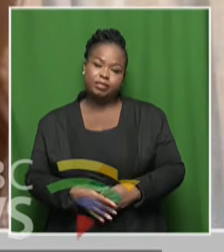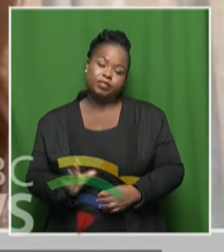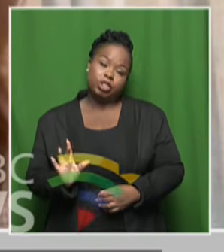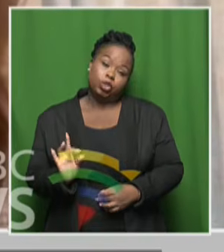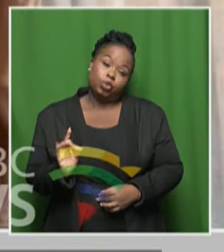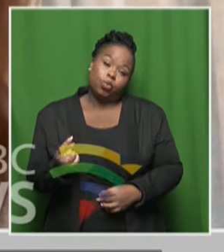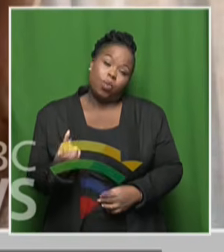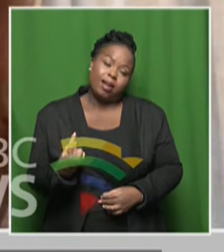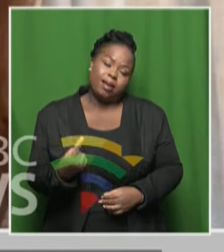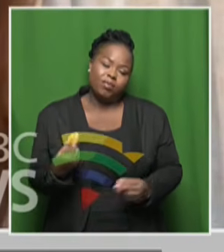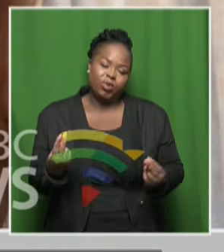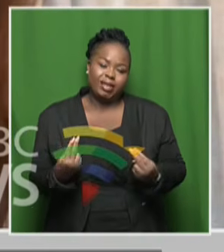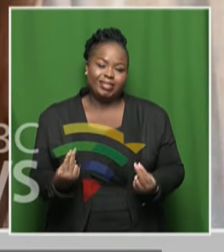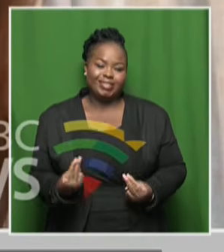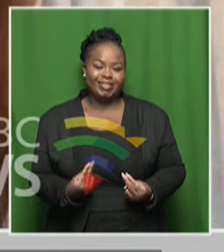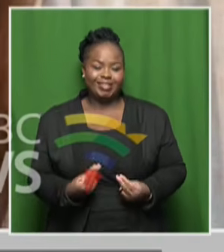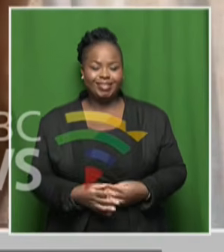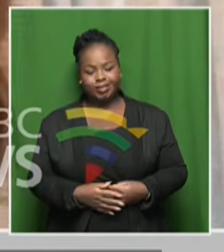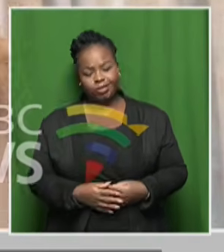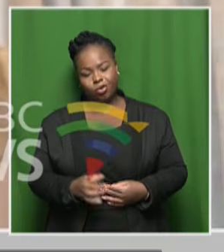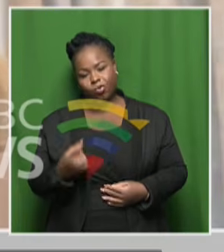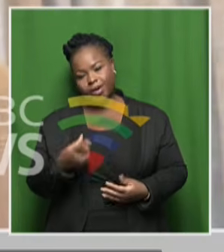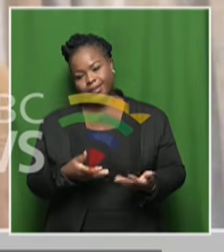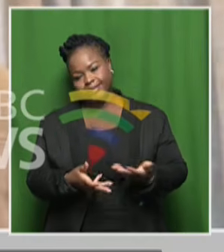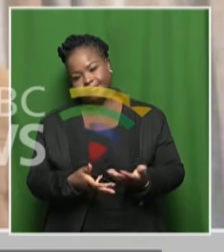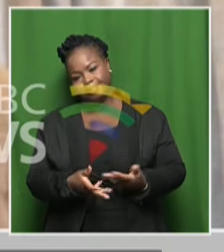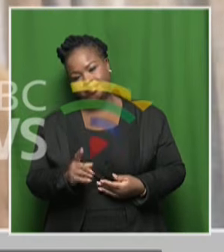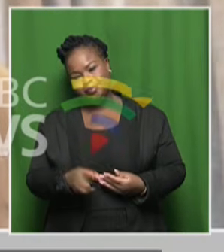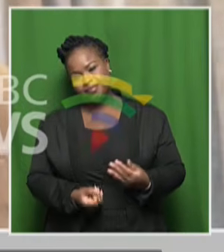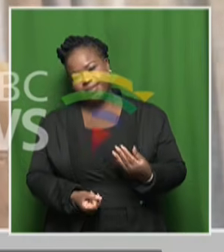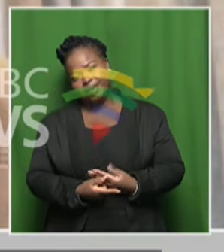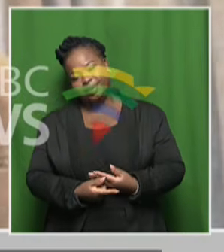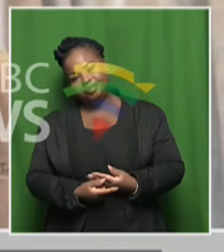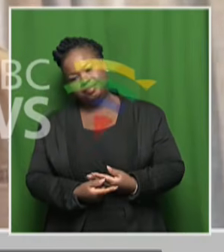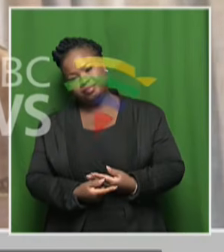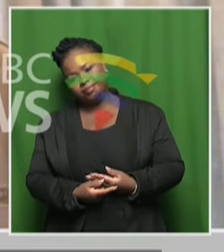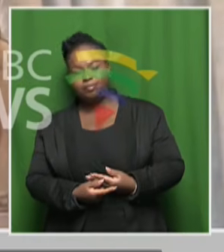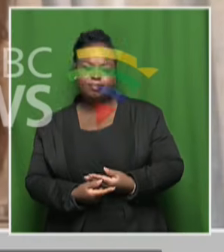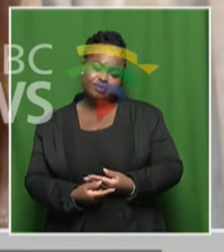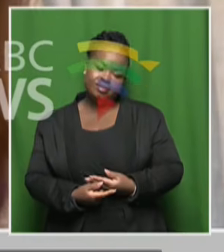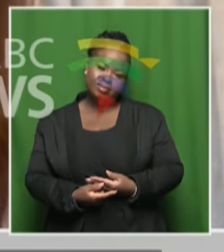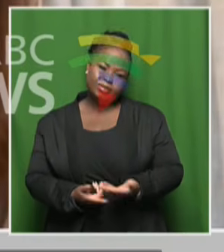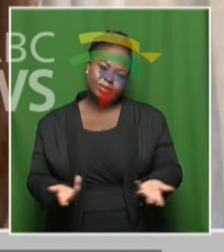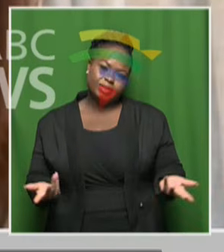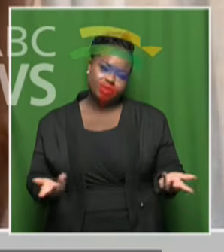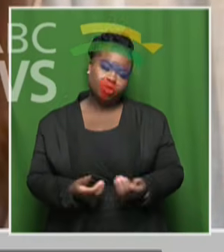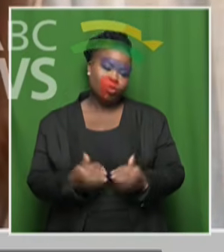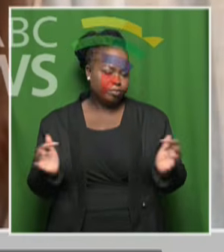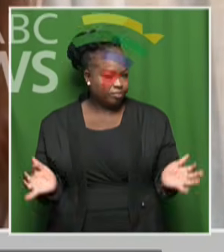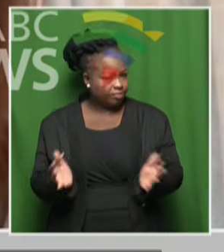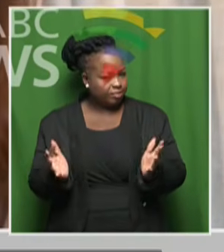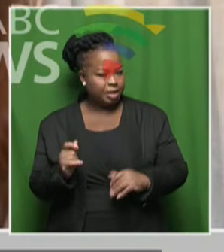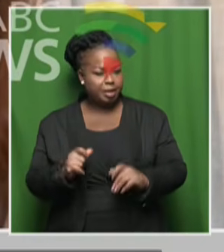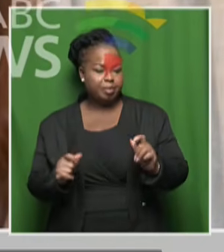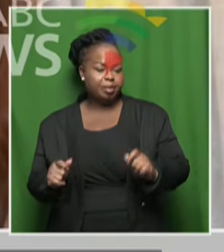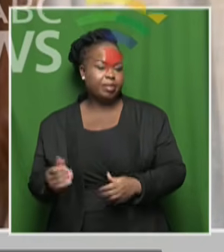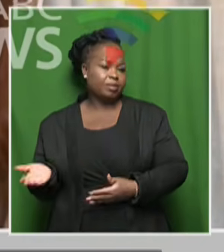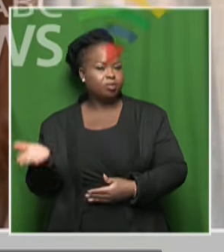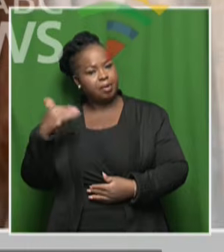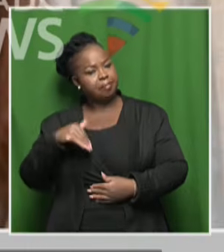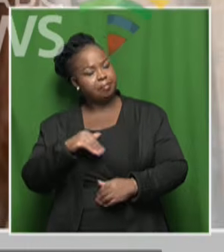pick one piece of art, one conversation that needs to be had that's going to be on display to encourage visitors to come and to view